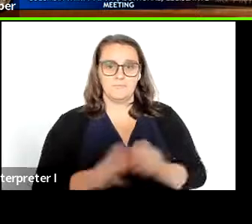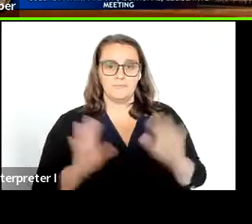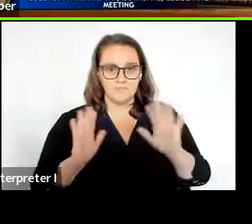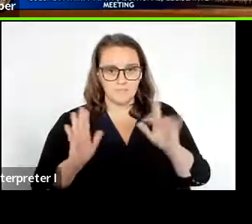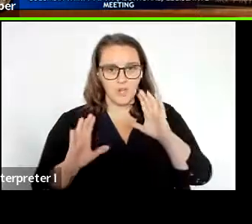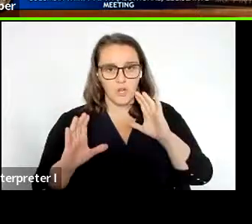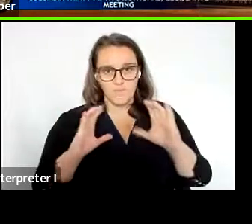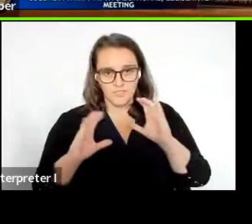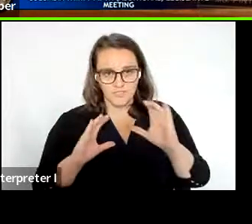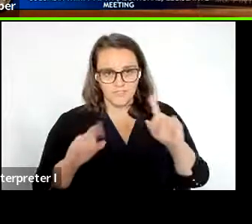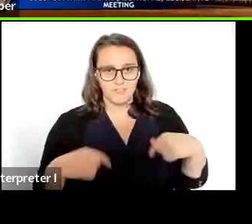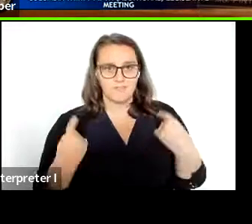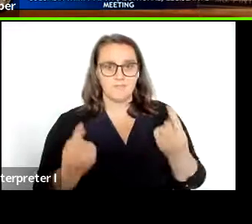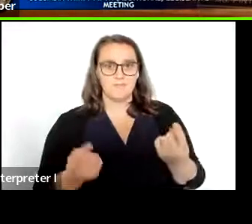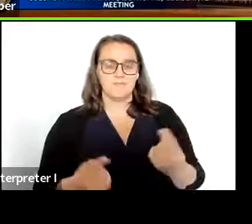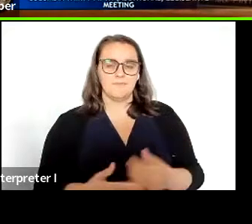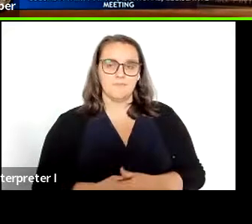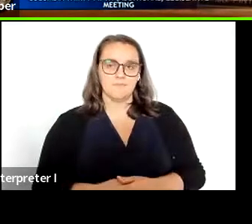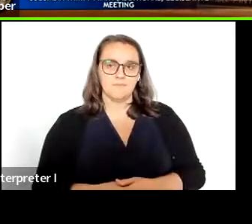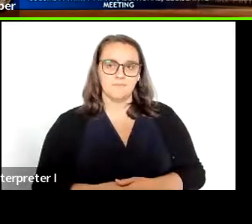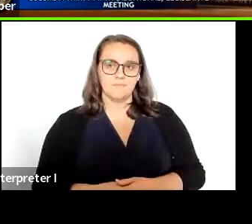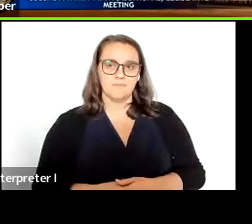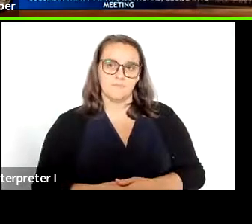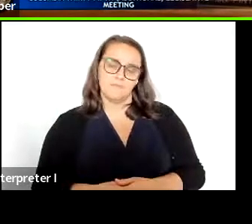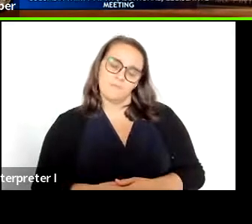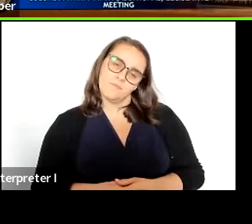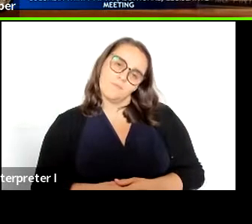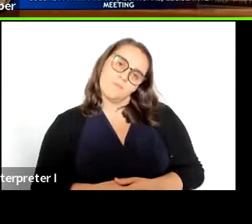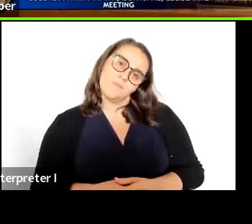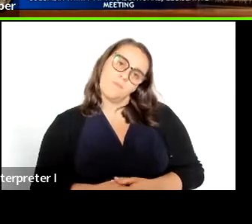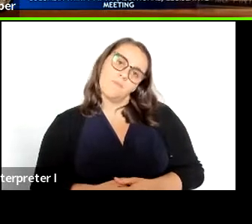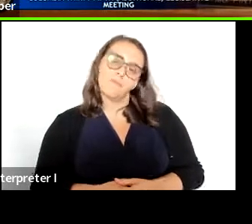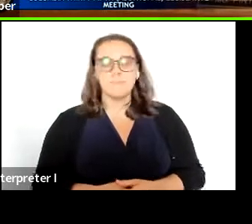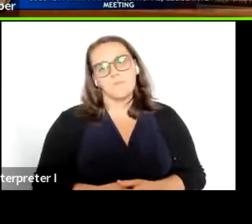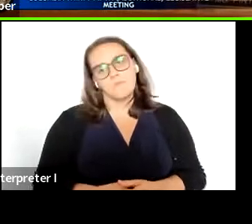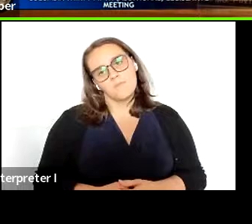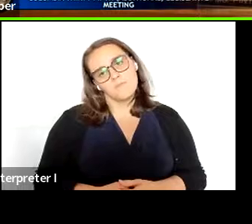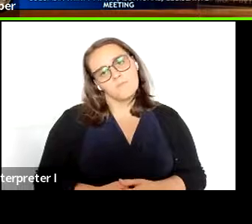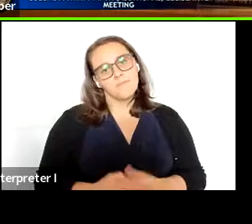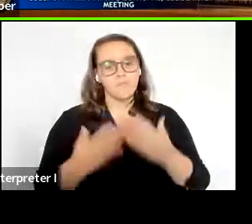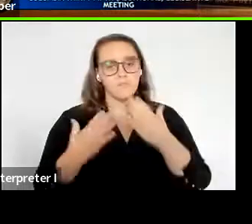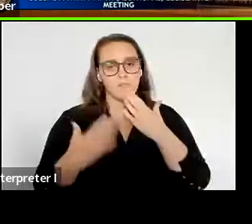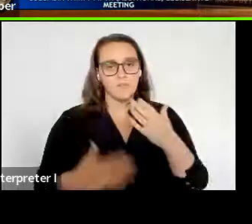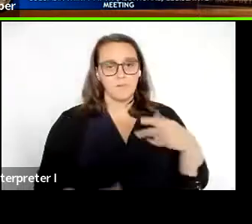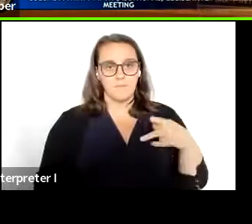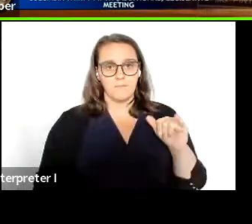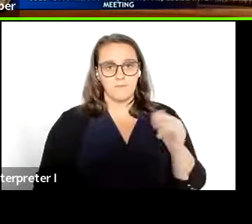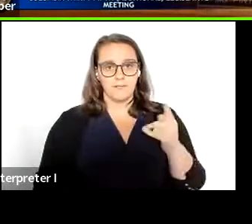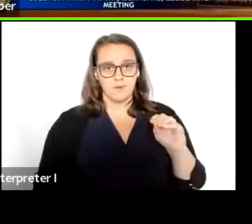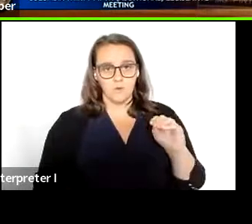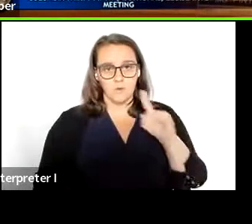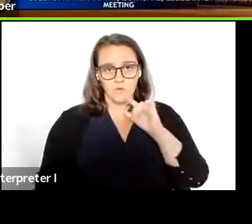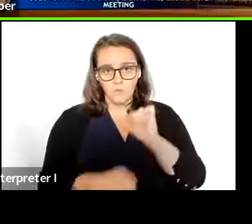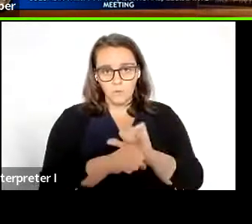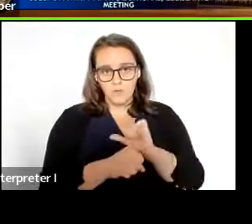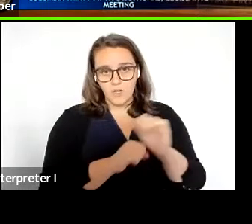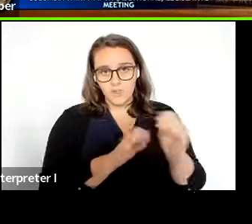conversation we've been having and sharing views. I want to thank Councilman Pinto for working on this amendment